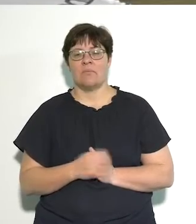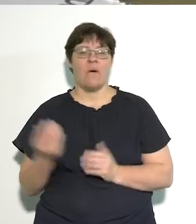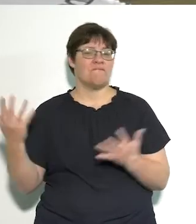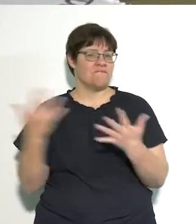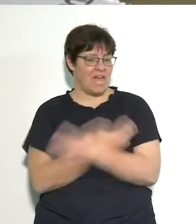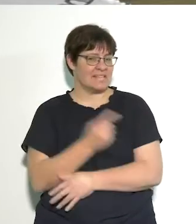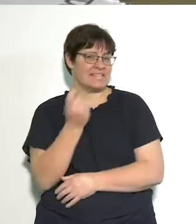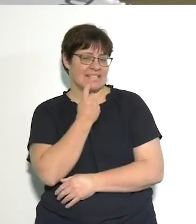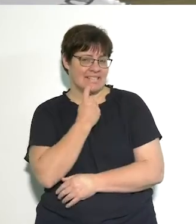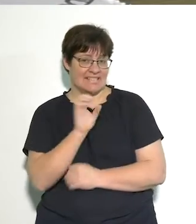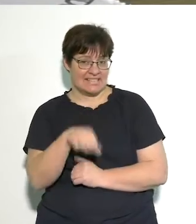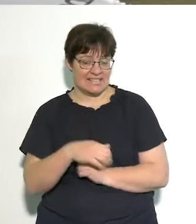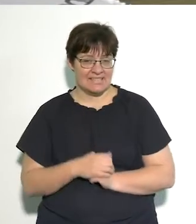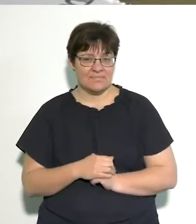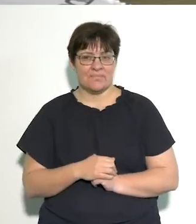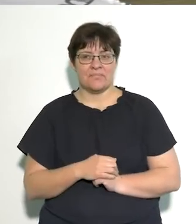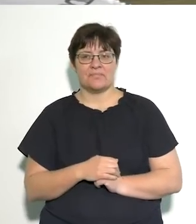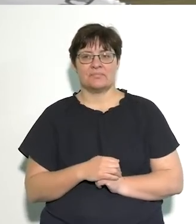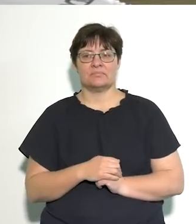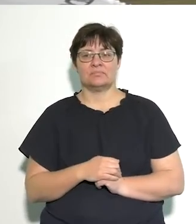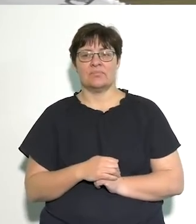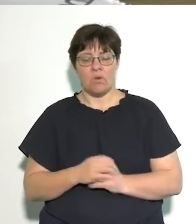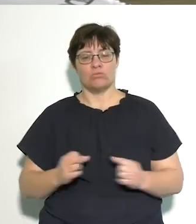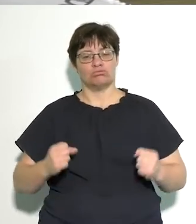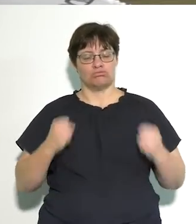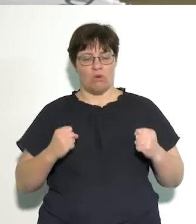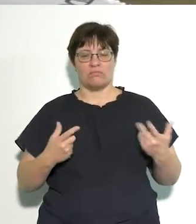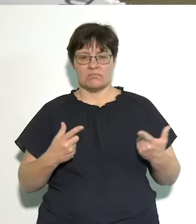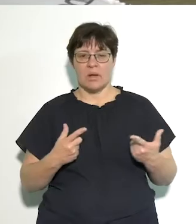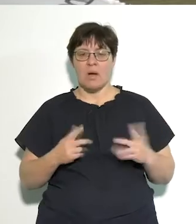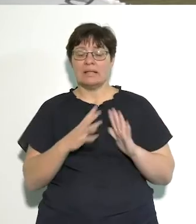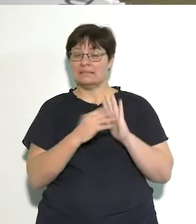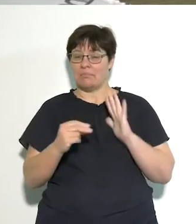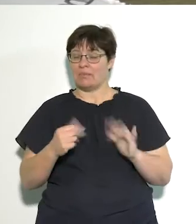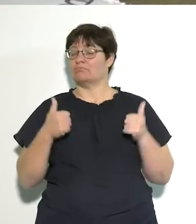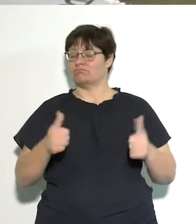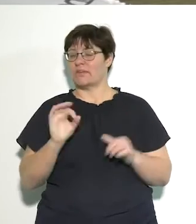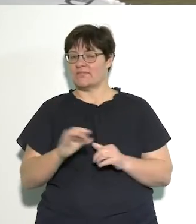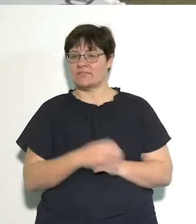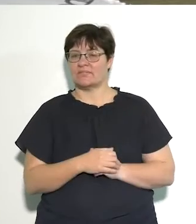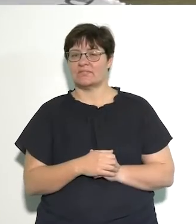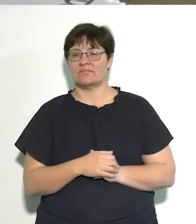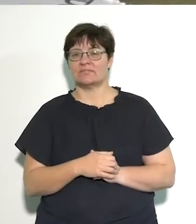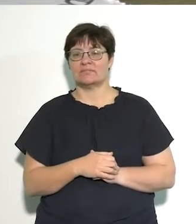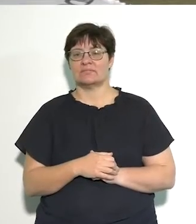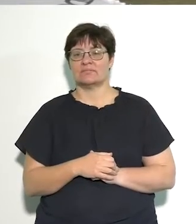It's quick and easy, and this gives a stiff surface that makes a very good template.